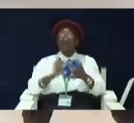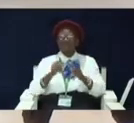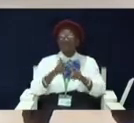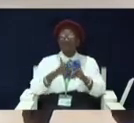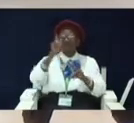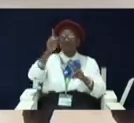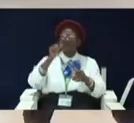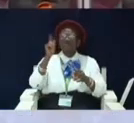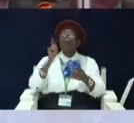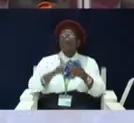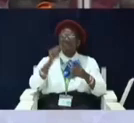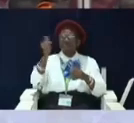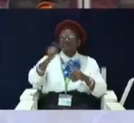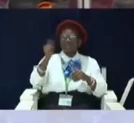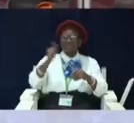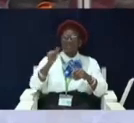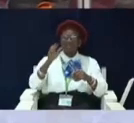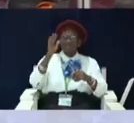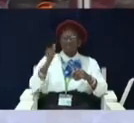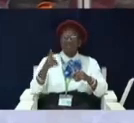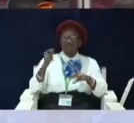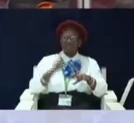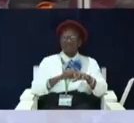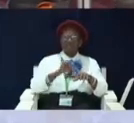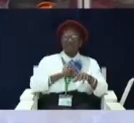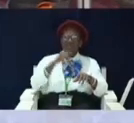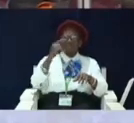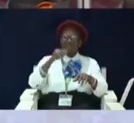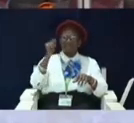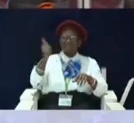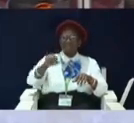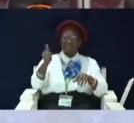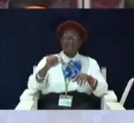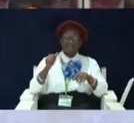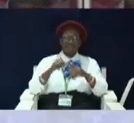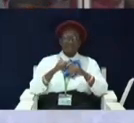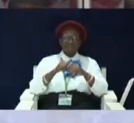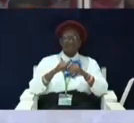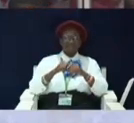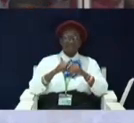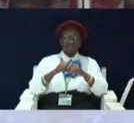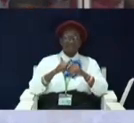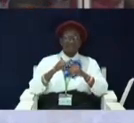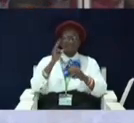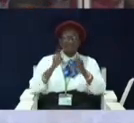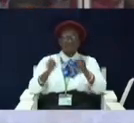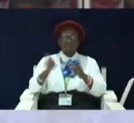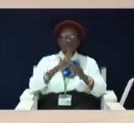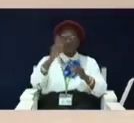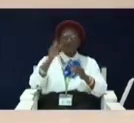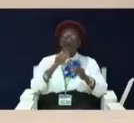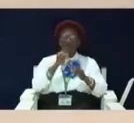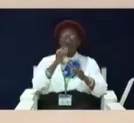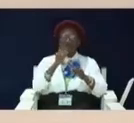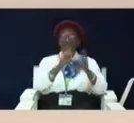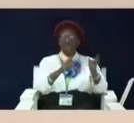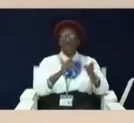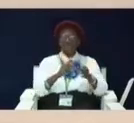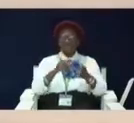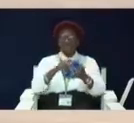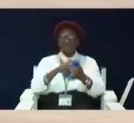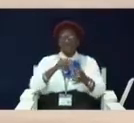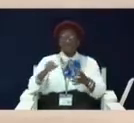1 to 10. By the time I say 10, if you are not already standing before the